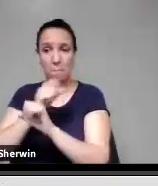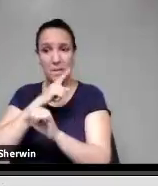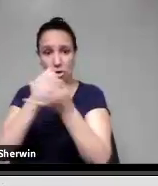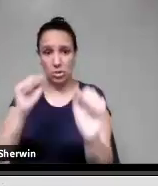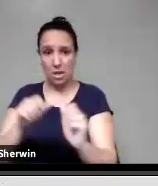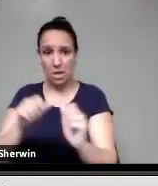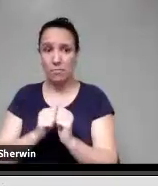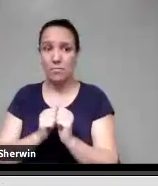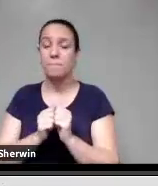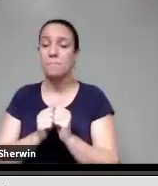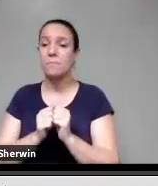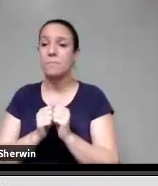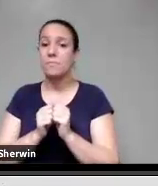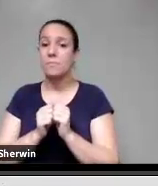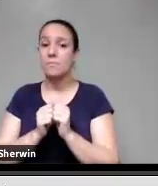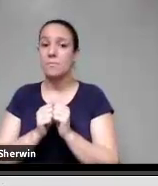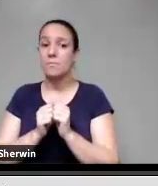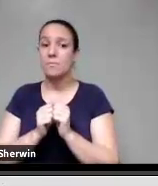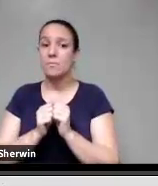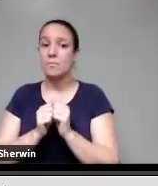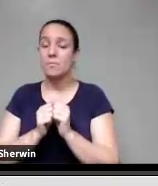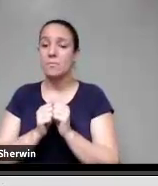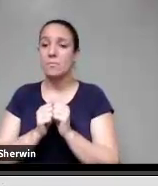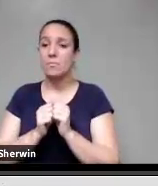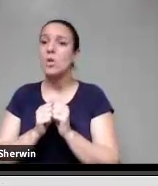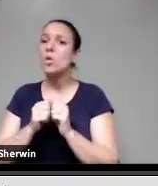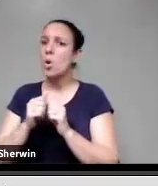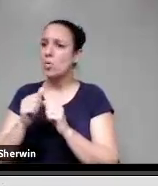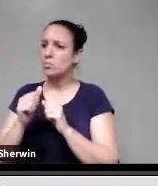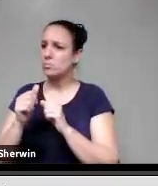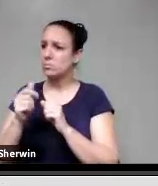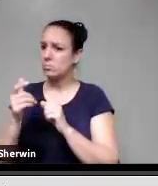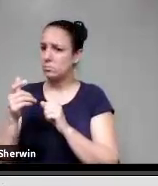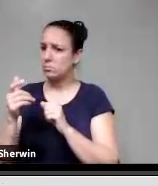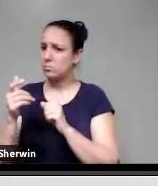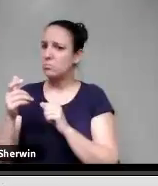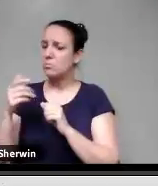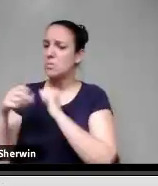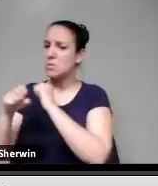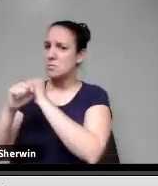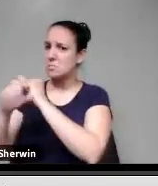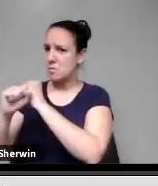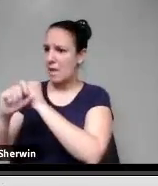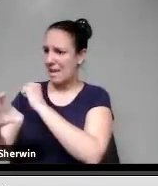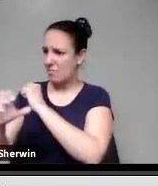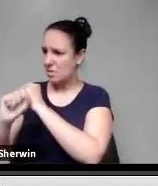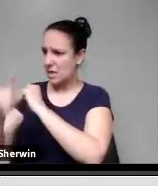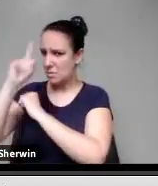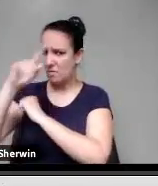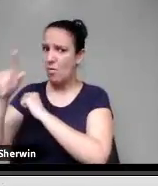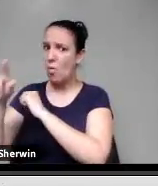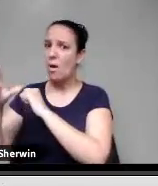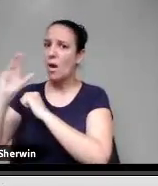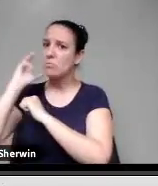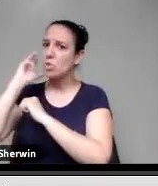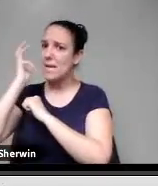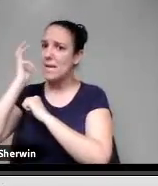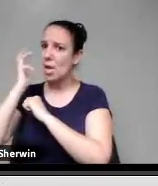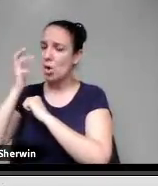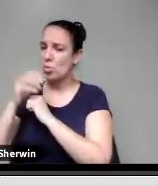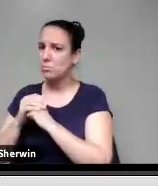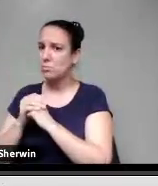that they listen to. A lot of places actually solicit public service announcements because it helps fill the airways,